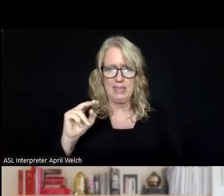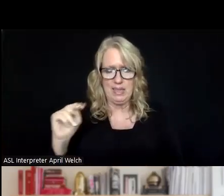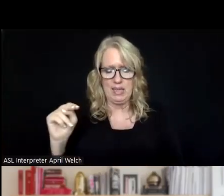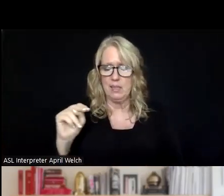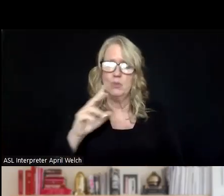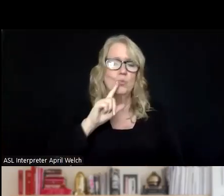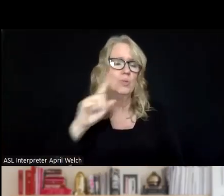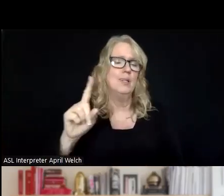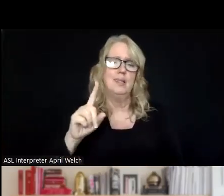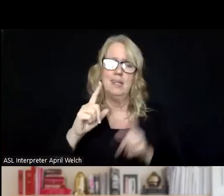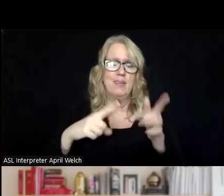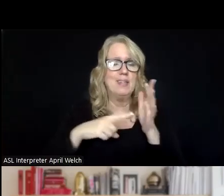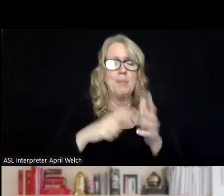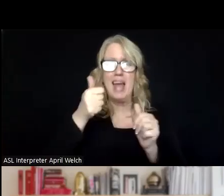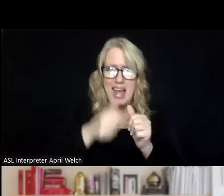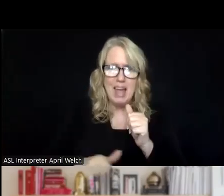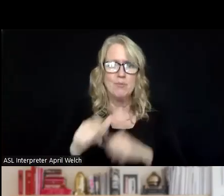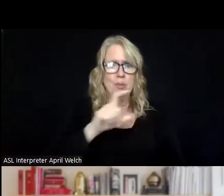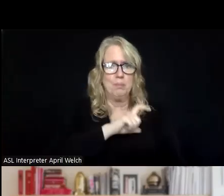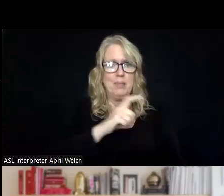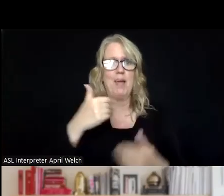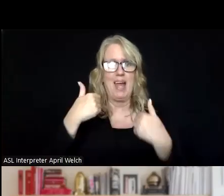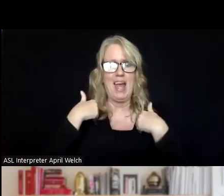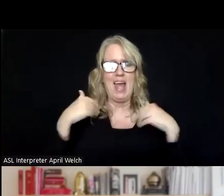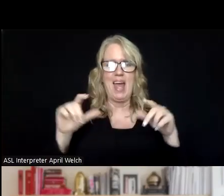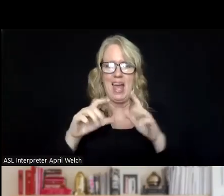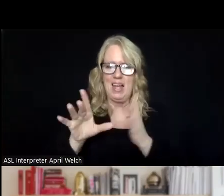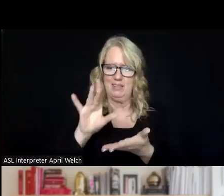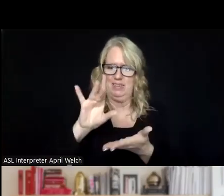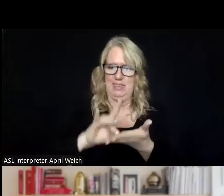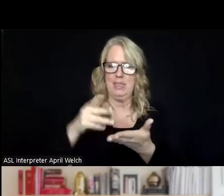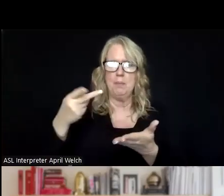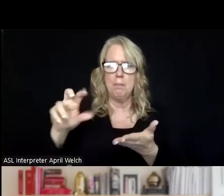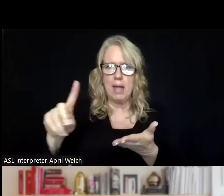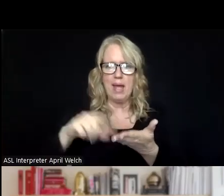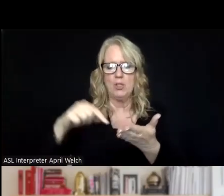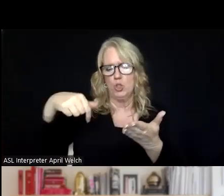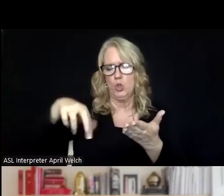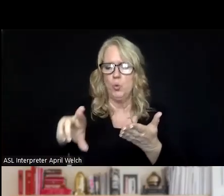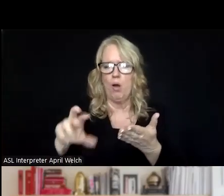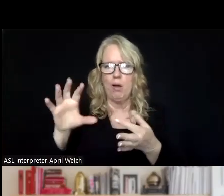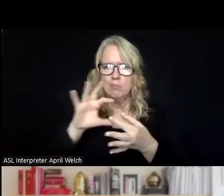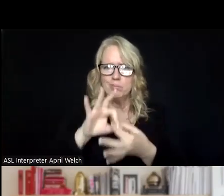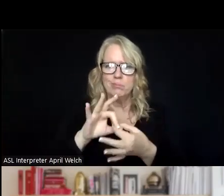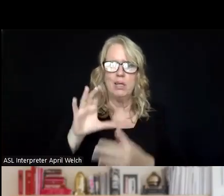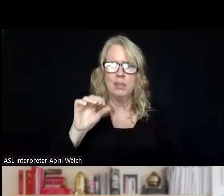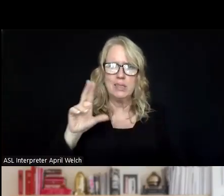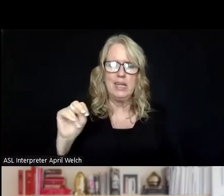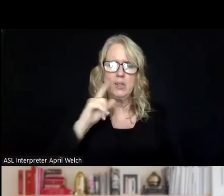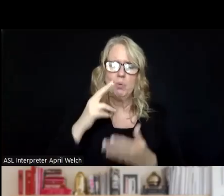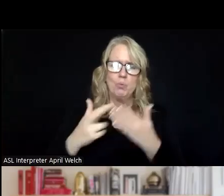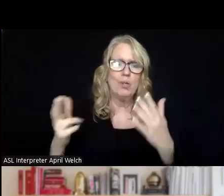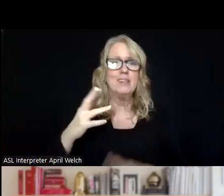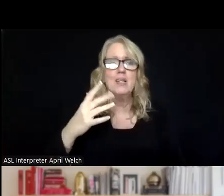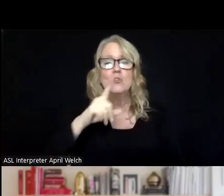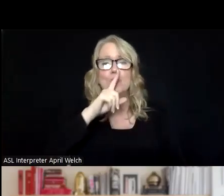great example. Every policeman has this little sticky pad with the QR code that connects to Connecticut Resource, and they tell this